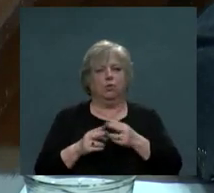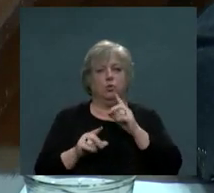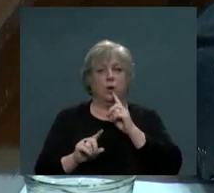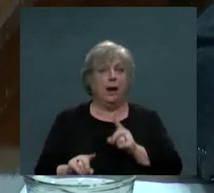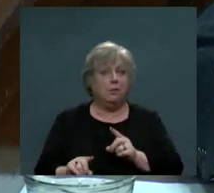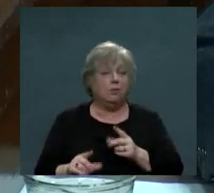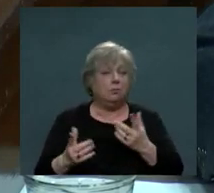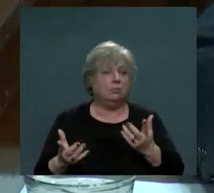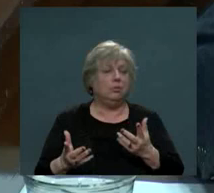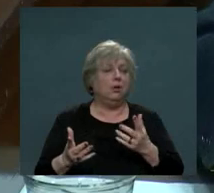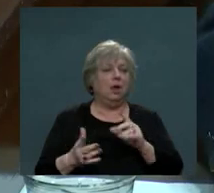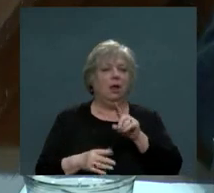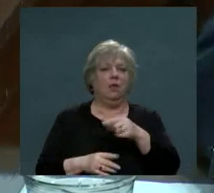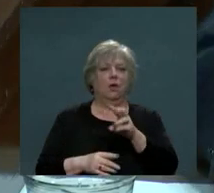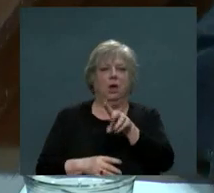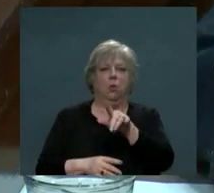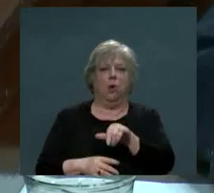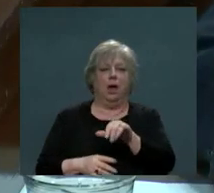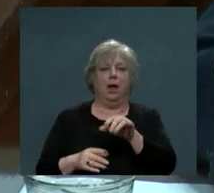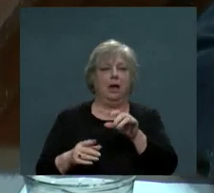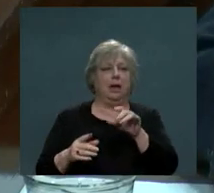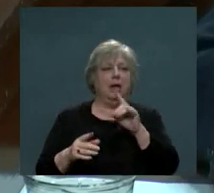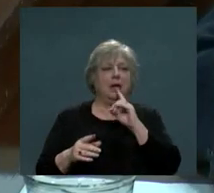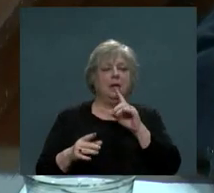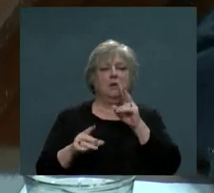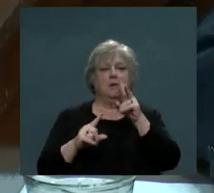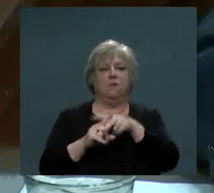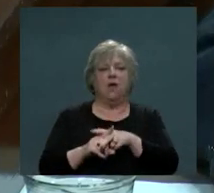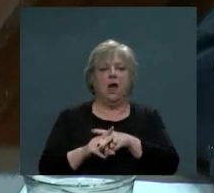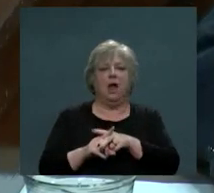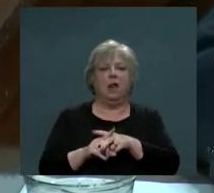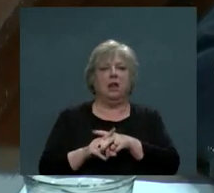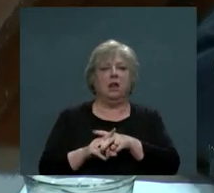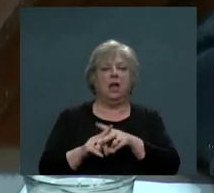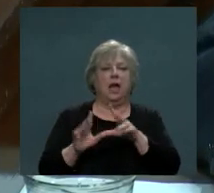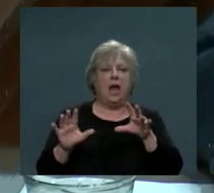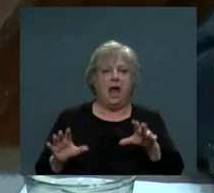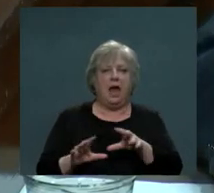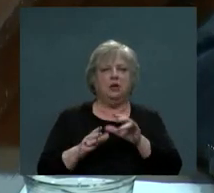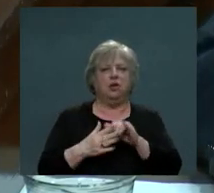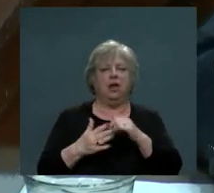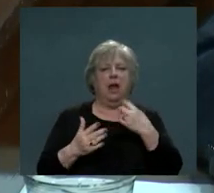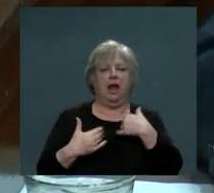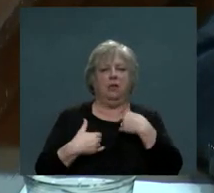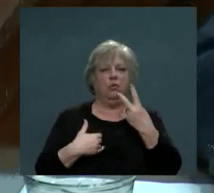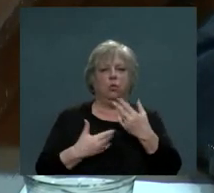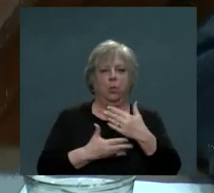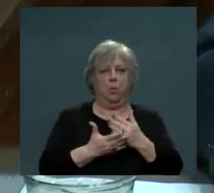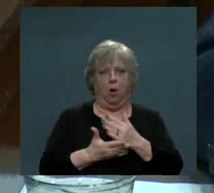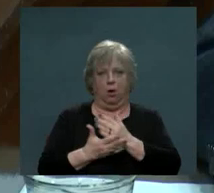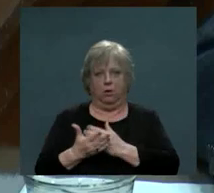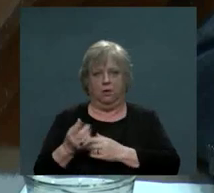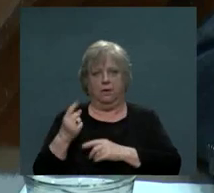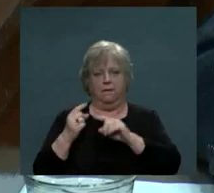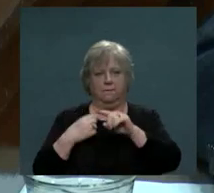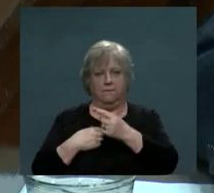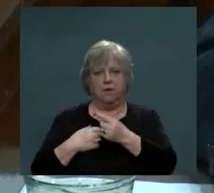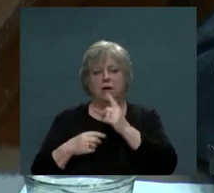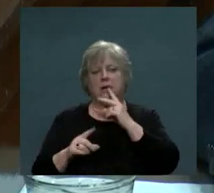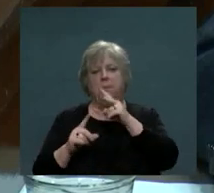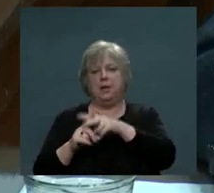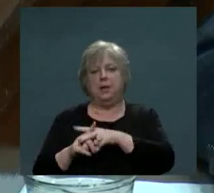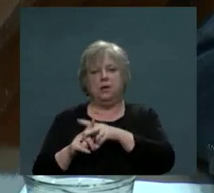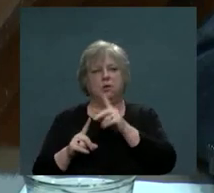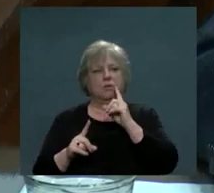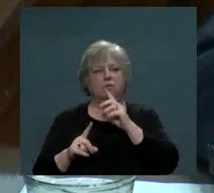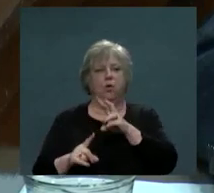answer is that the only way you can deal with it is to file an action that has two parts. One is a petition for a